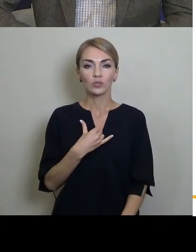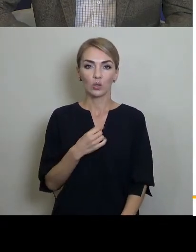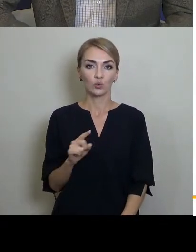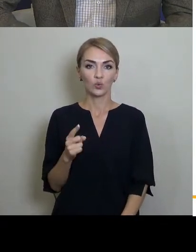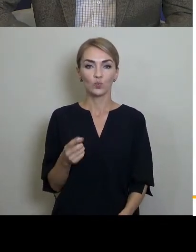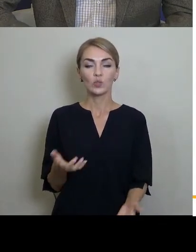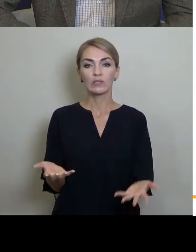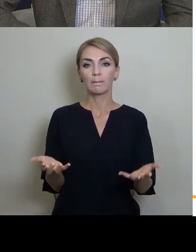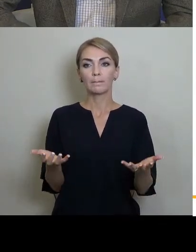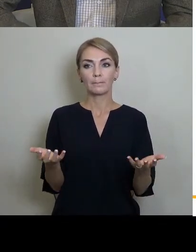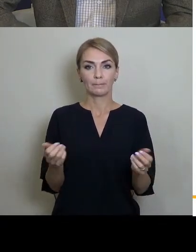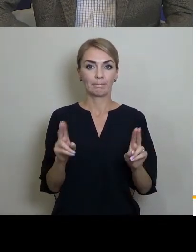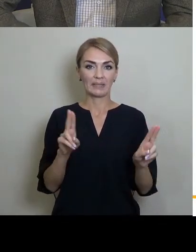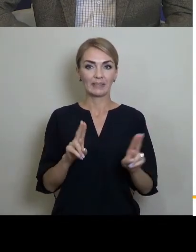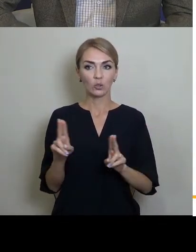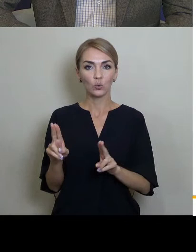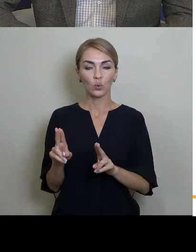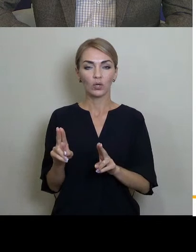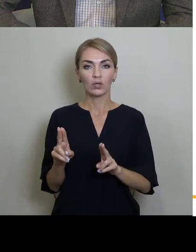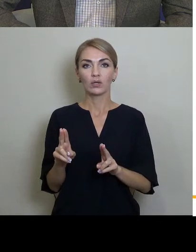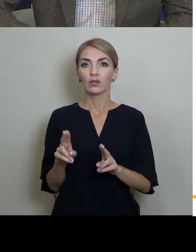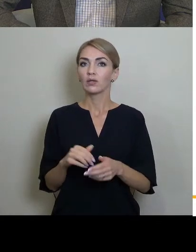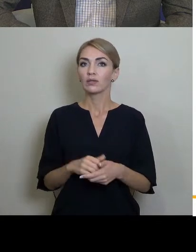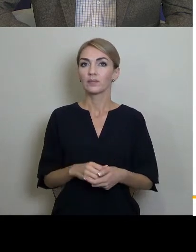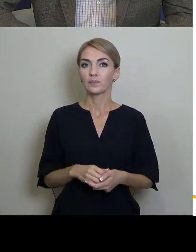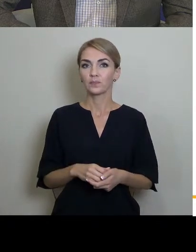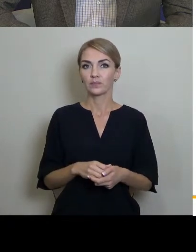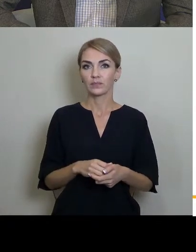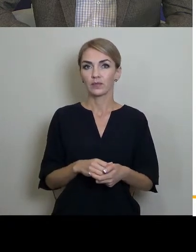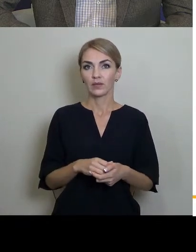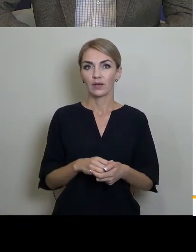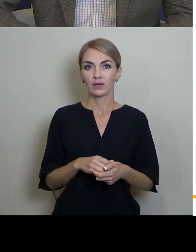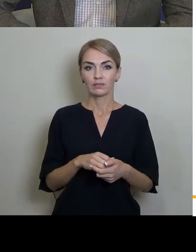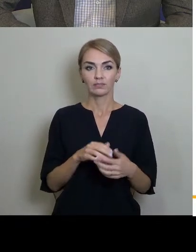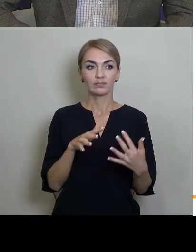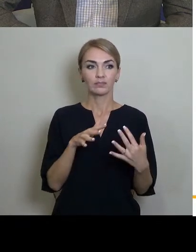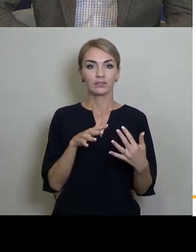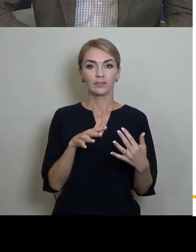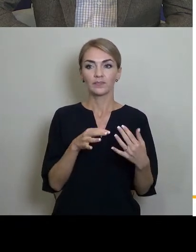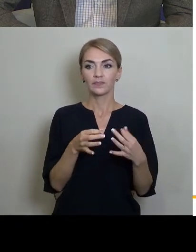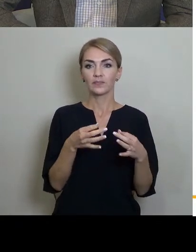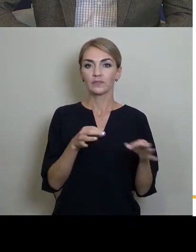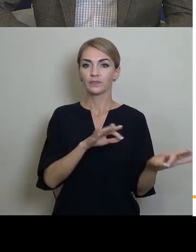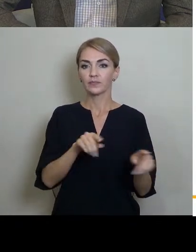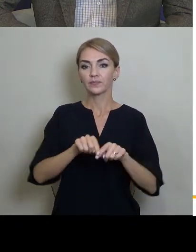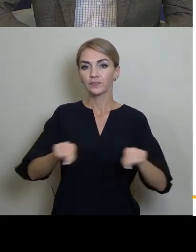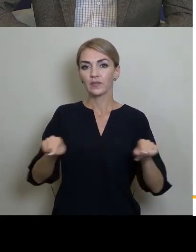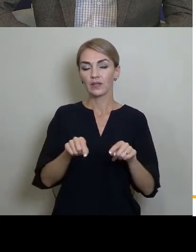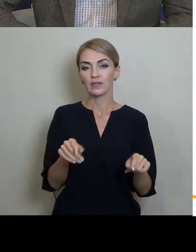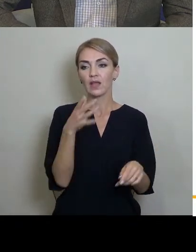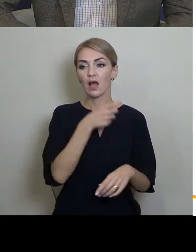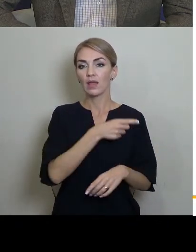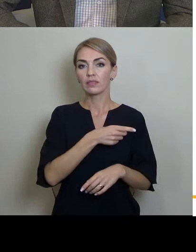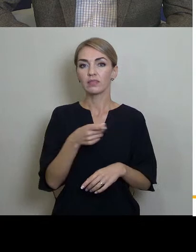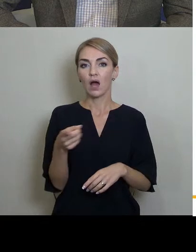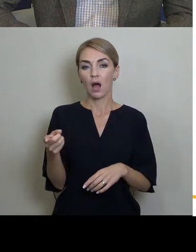the candidates. And that's very important. Somehow, usually,